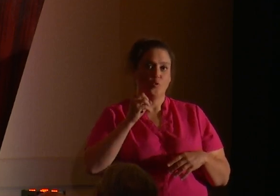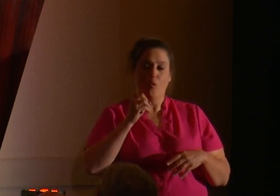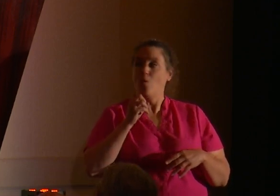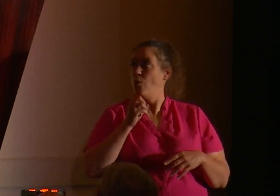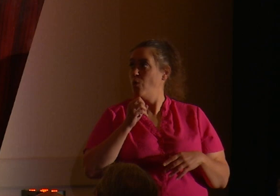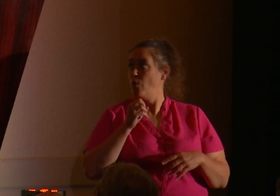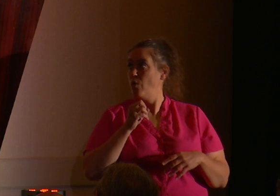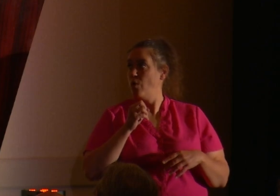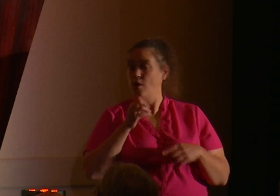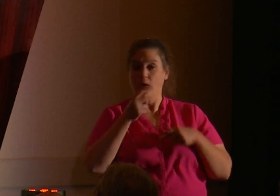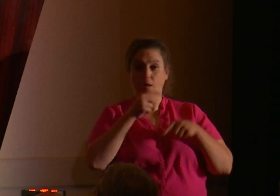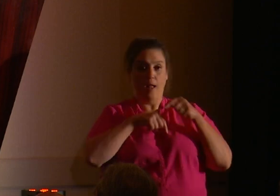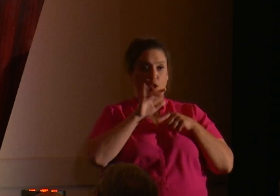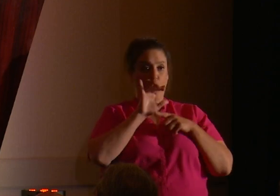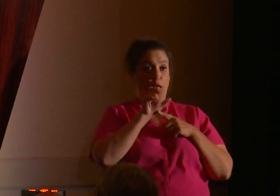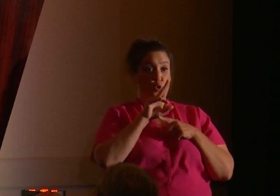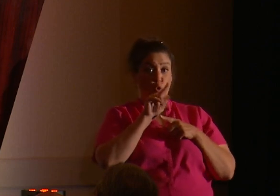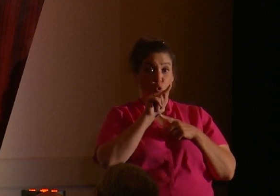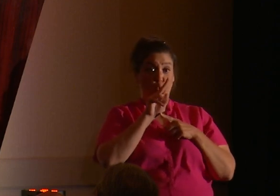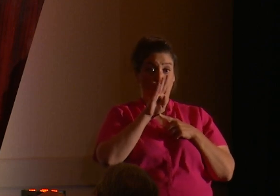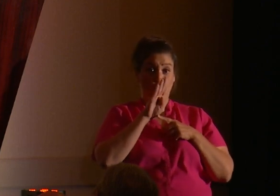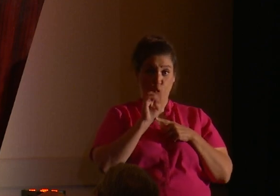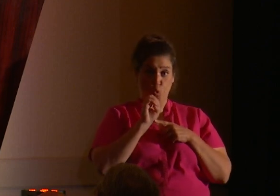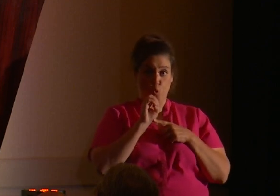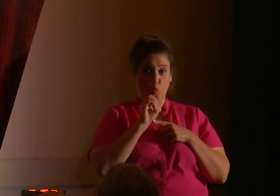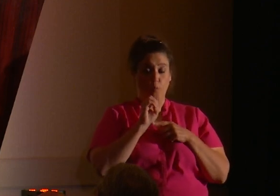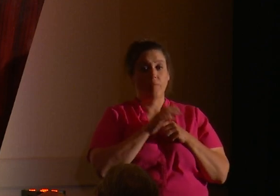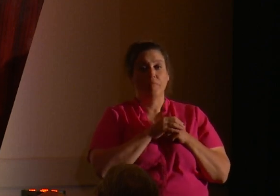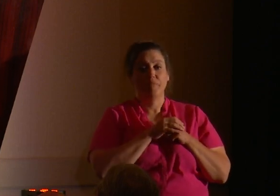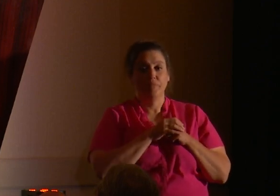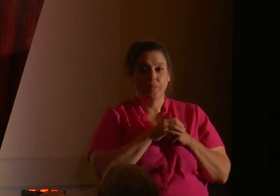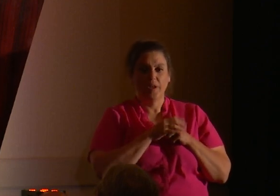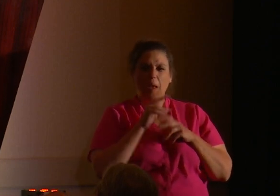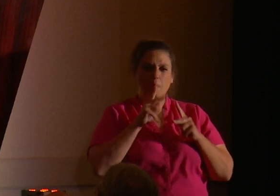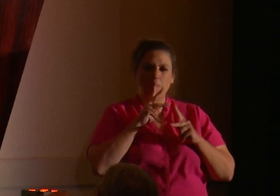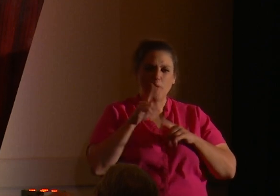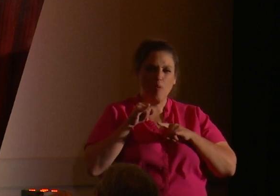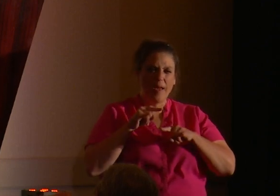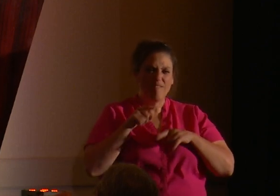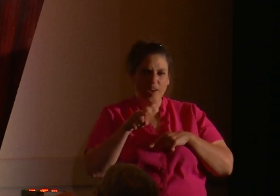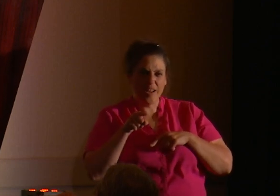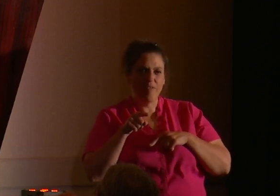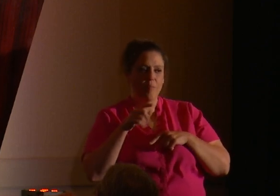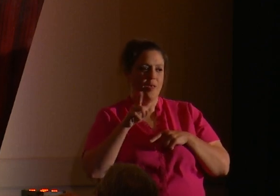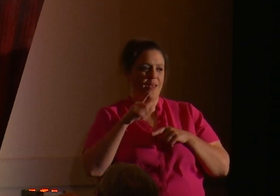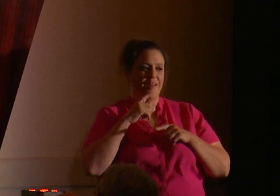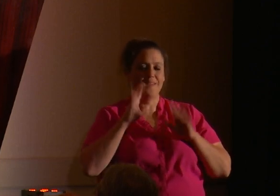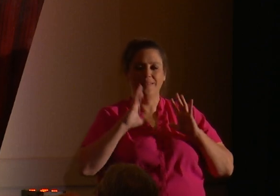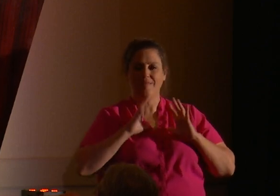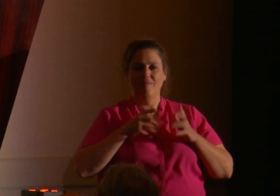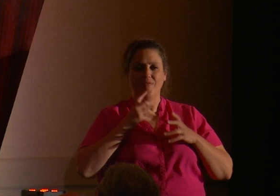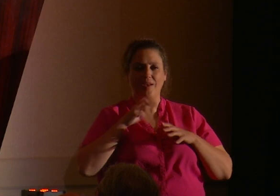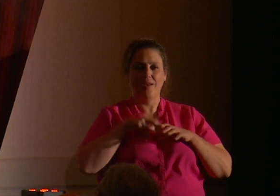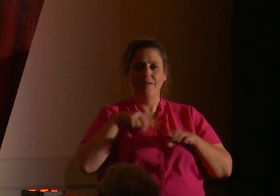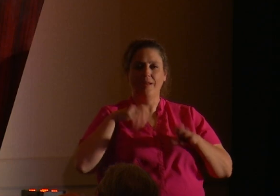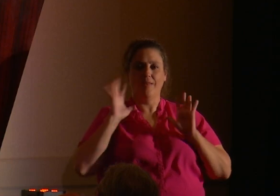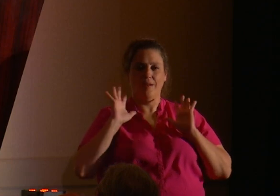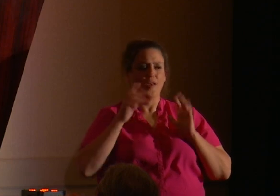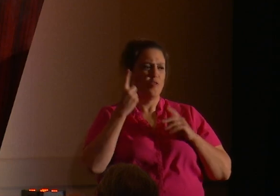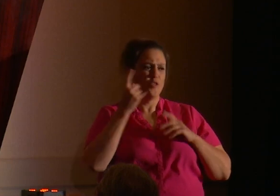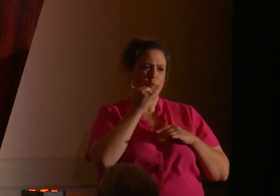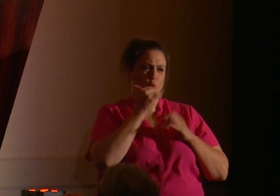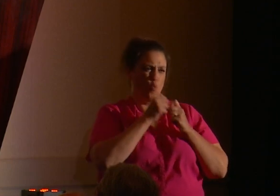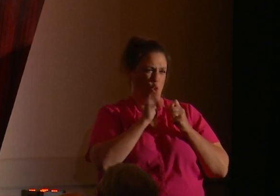I go back to YouTube, and of course, you know, people are making fun of him. And he retracted it. There's something wrong with that dude, by the way.